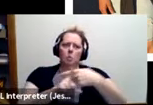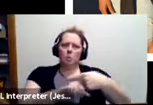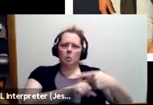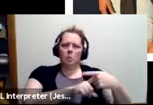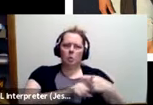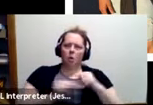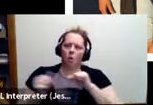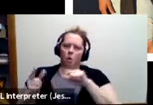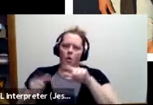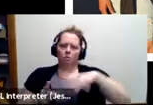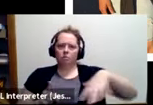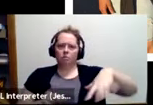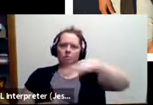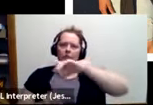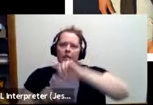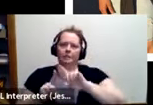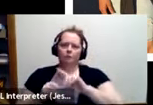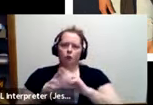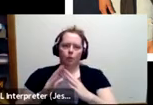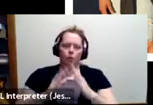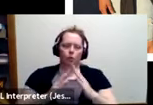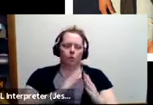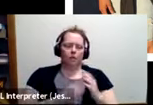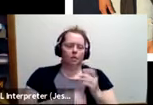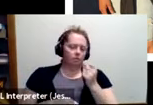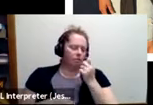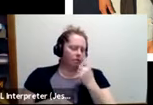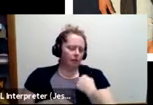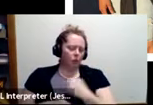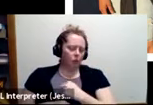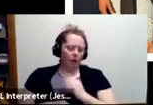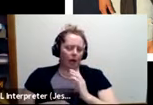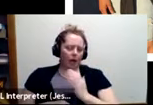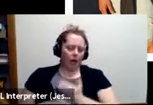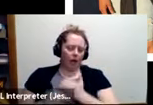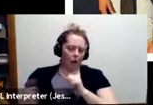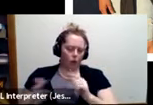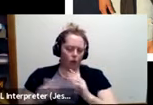being, and understanding that we are an intersectional community.